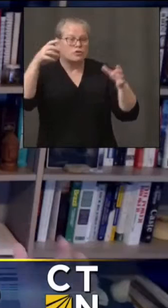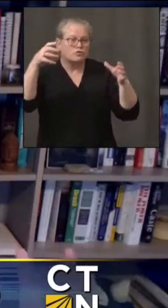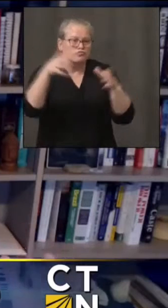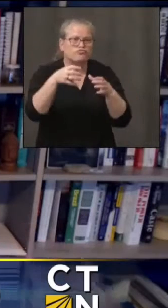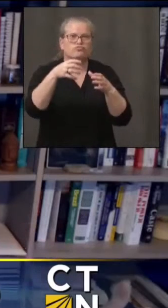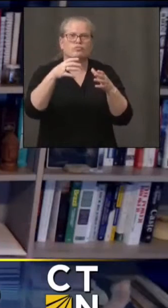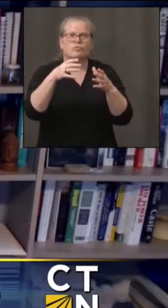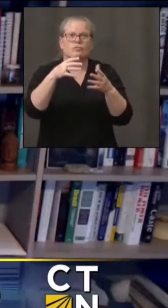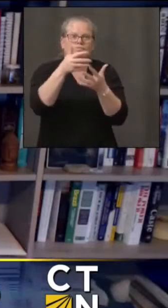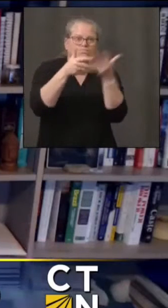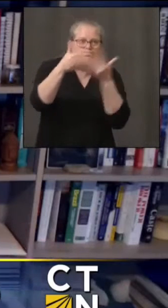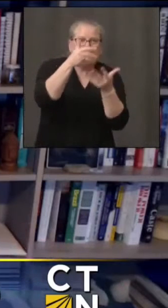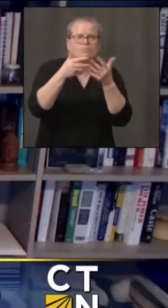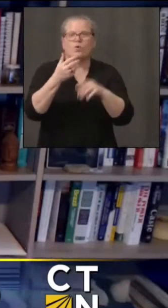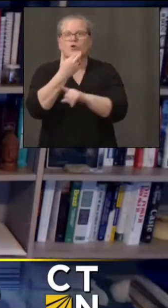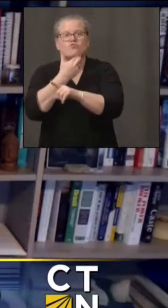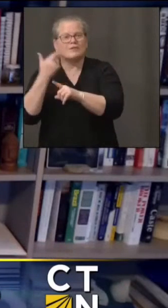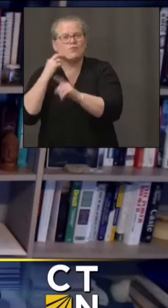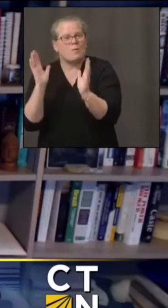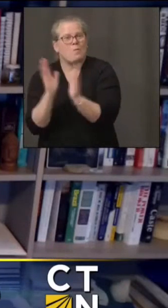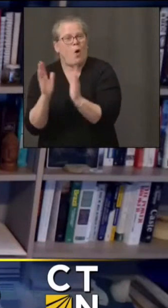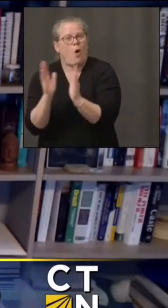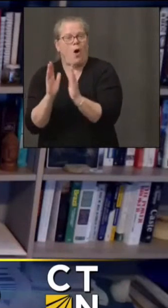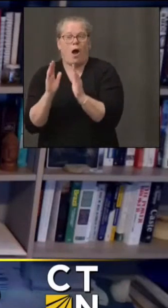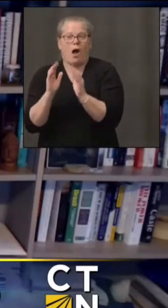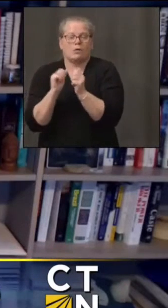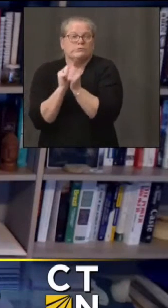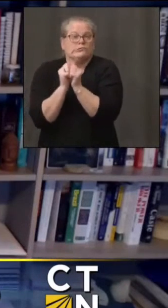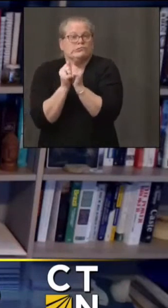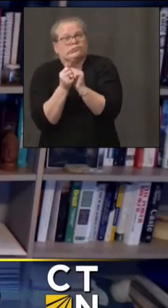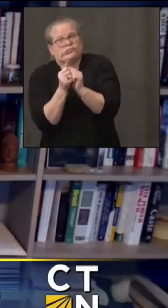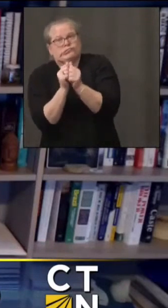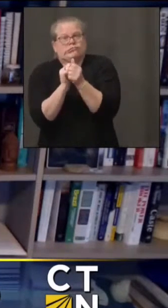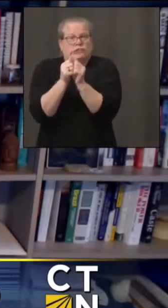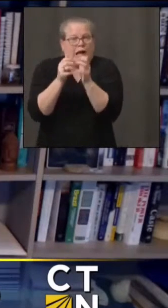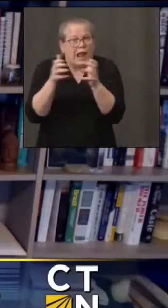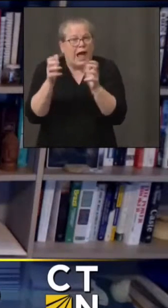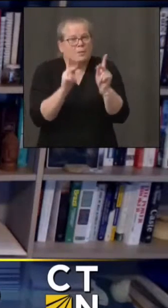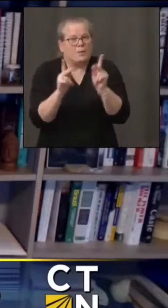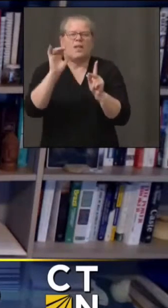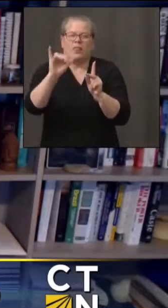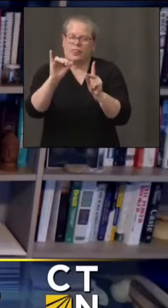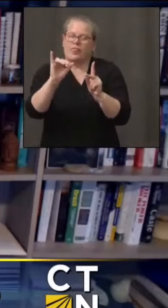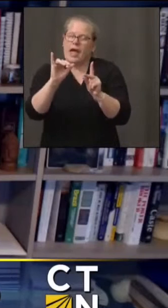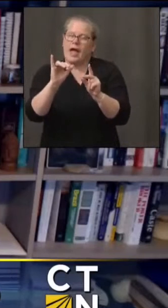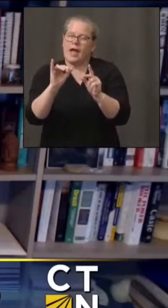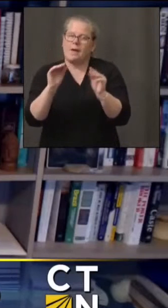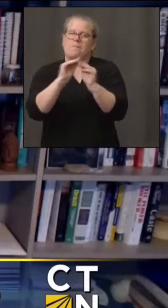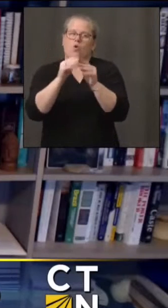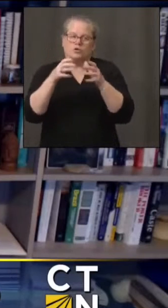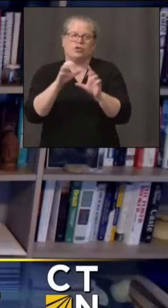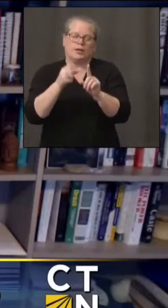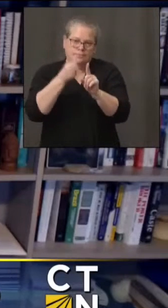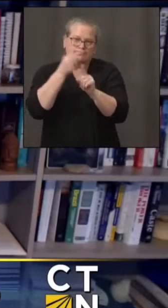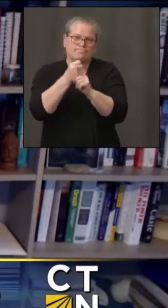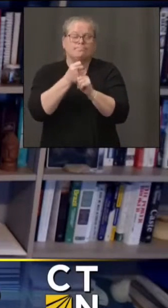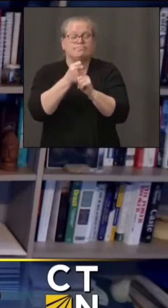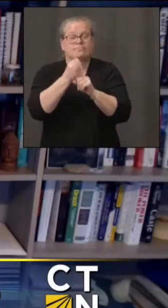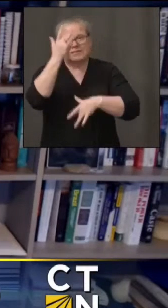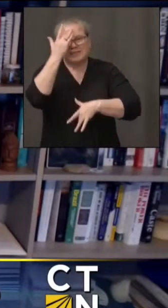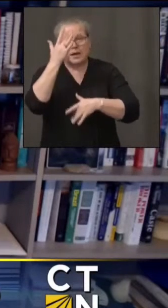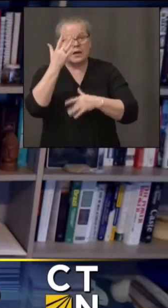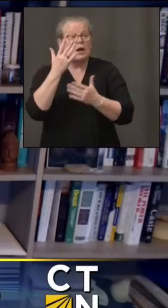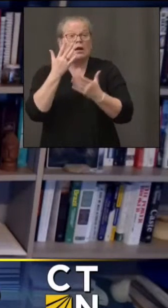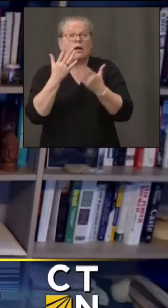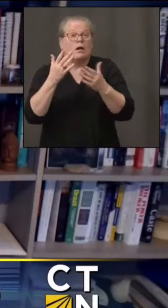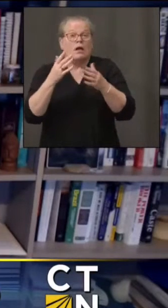any type of event where you have a lot of people, because that increases the probability that you'll encounter one of those